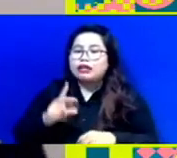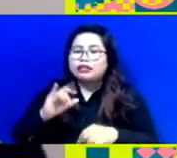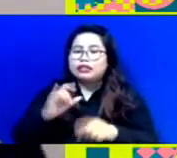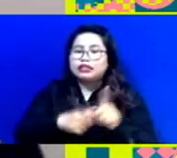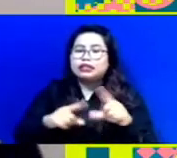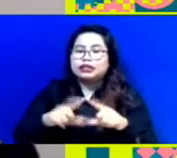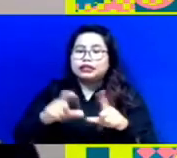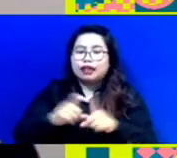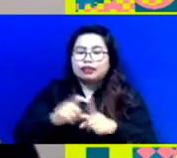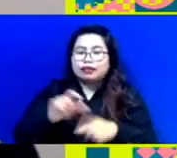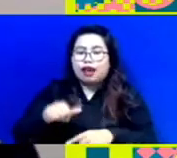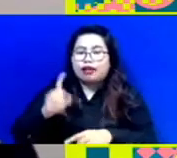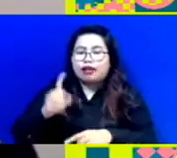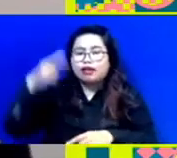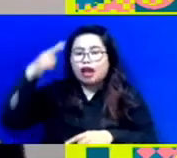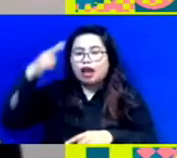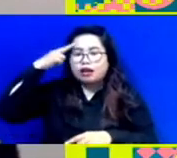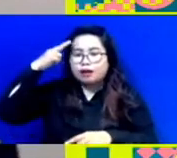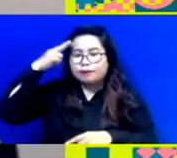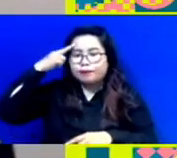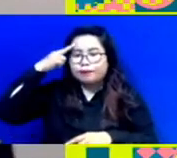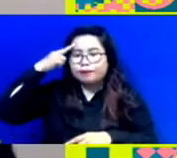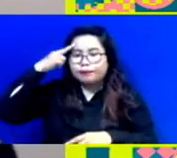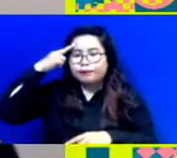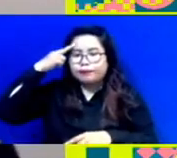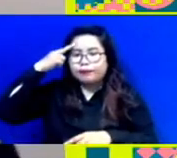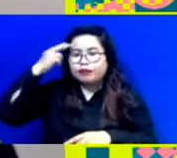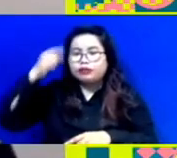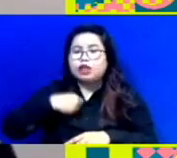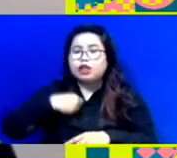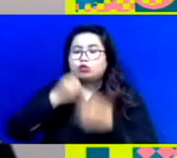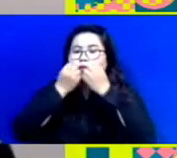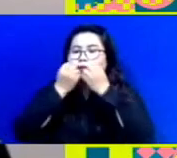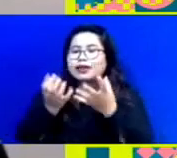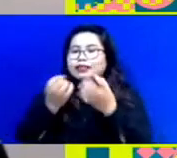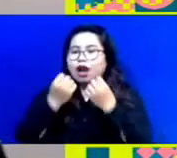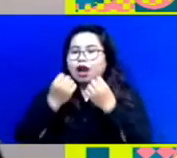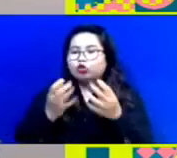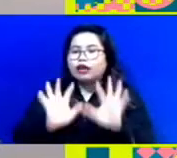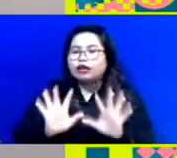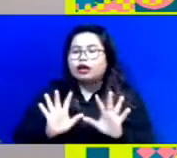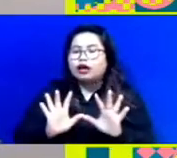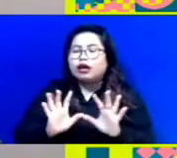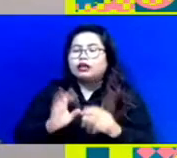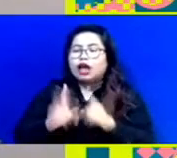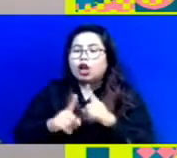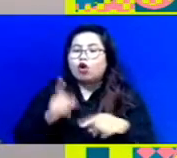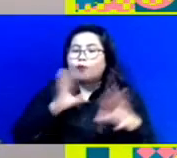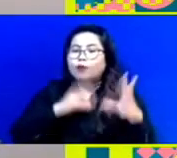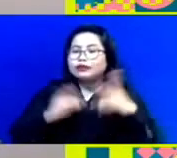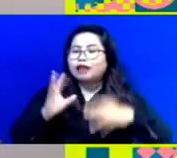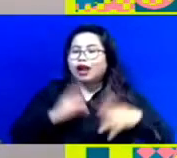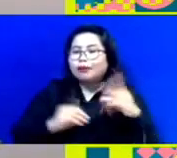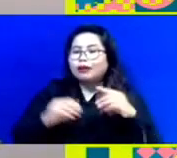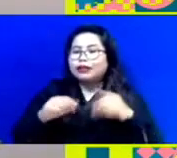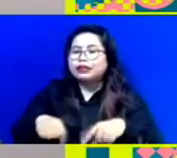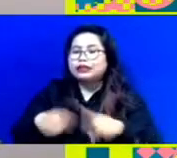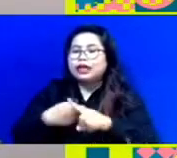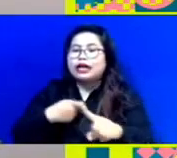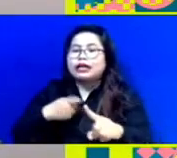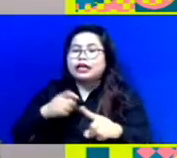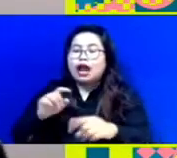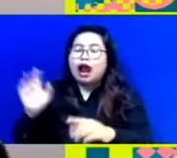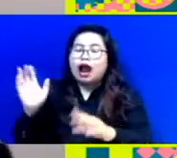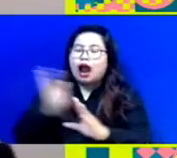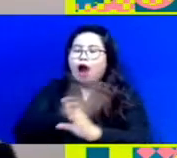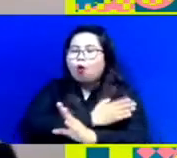just to let you know that this conversation and this session from its beginning until this moment has just been utterly remarkable. I'd